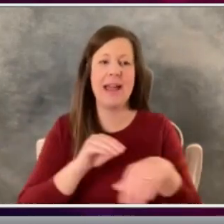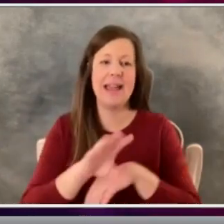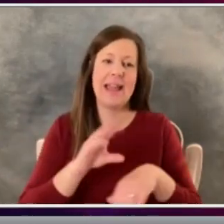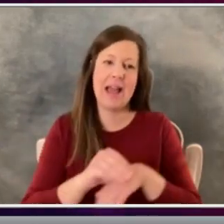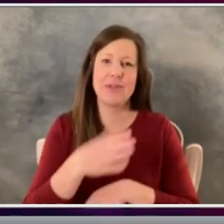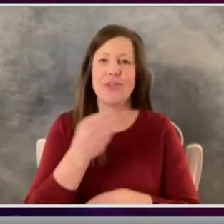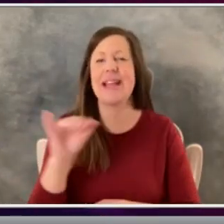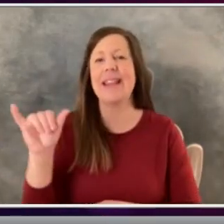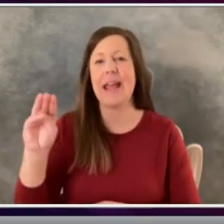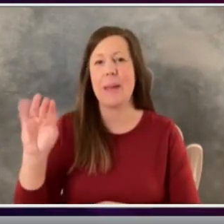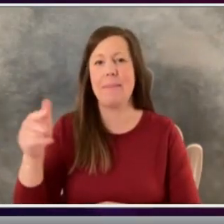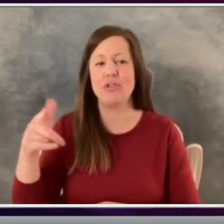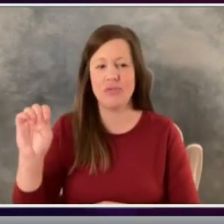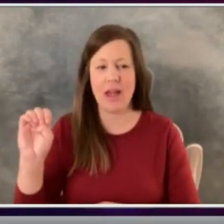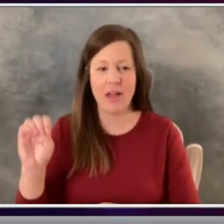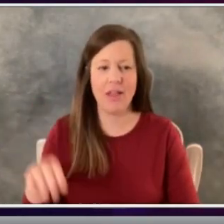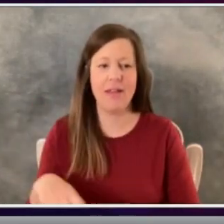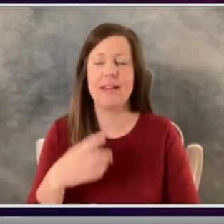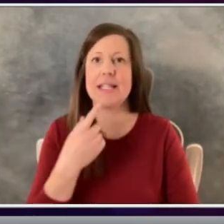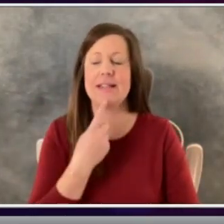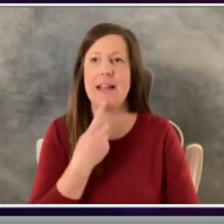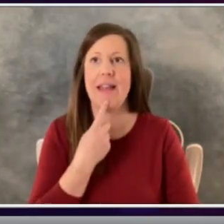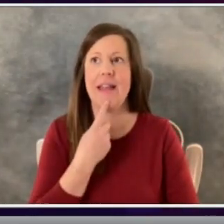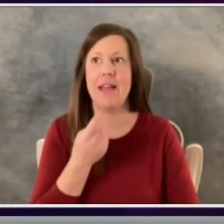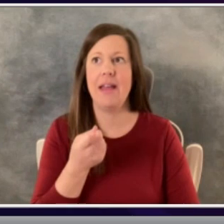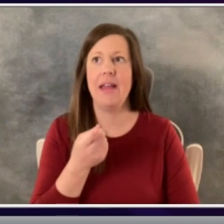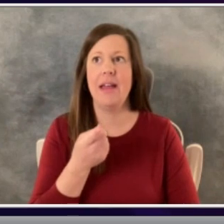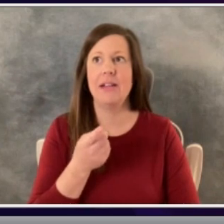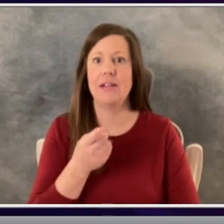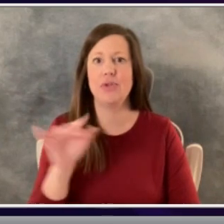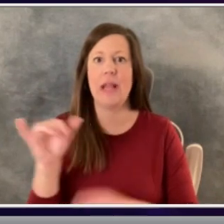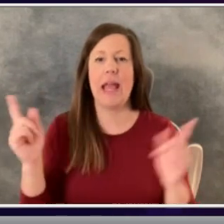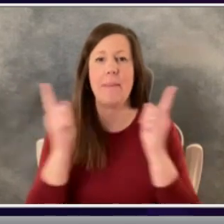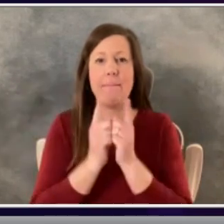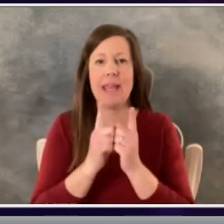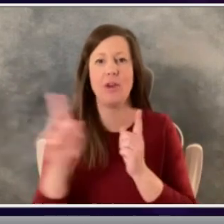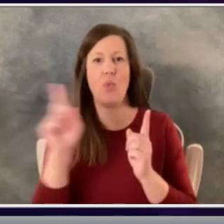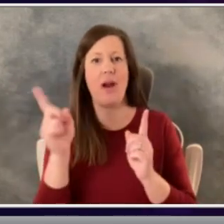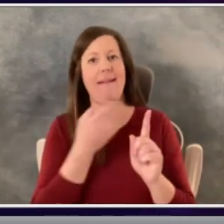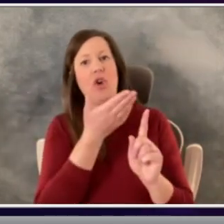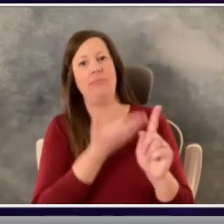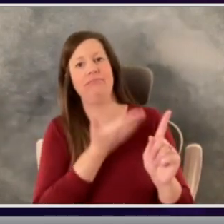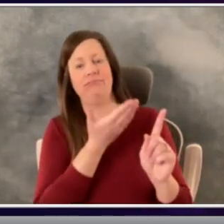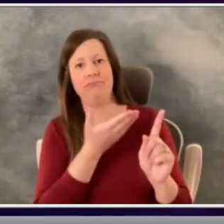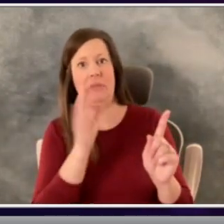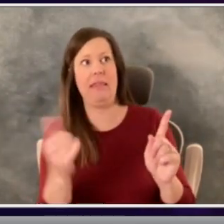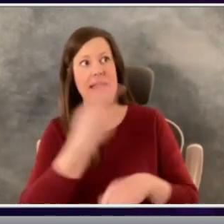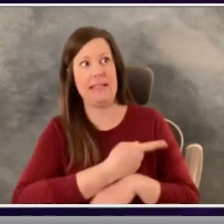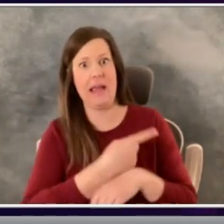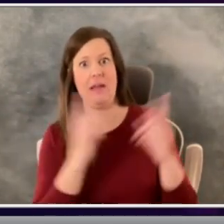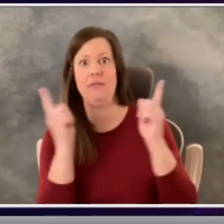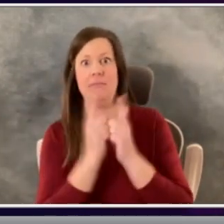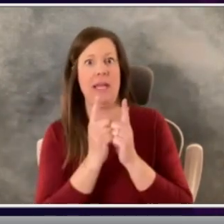guided us to as well. They say meet you where your dad is. You know, wherever he is that day, that's where you